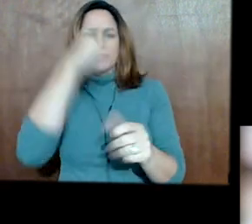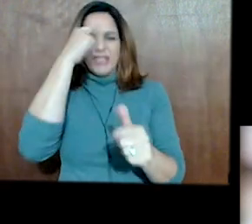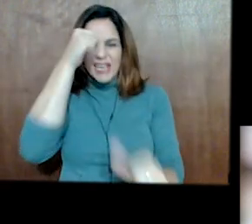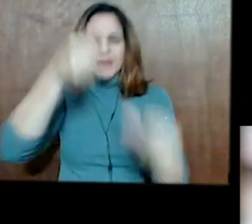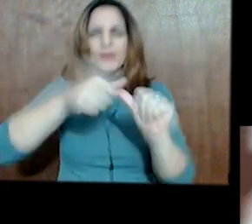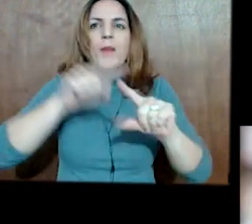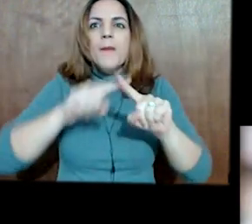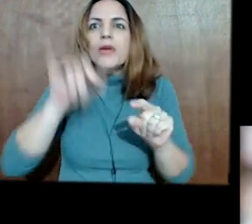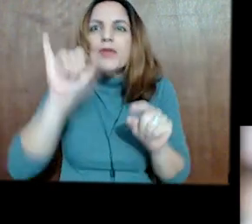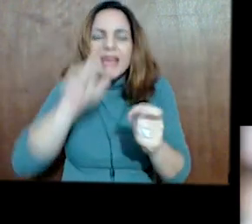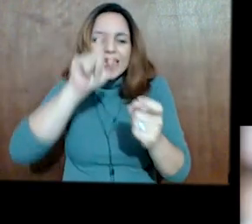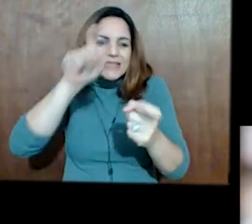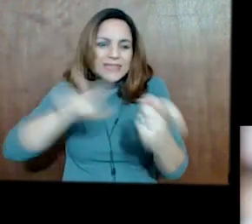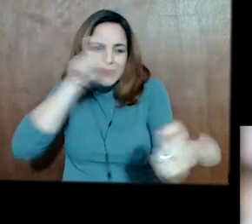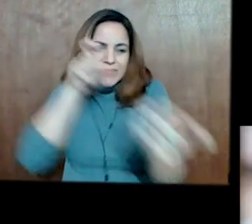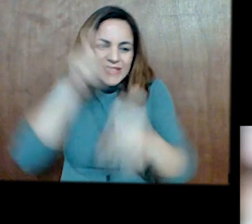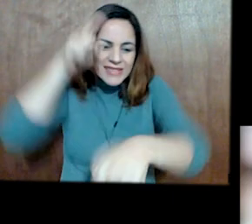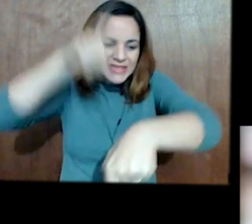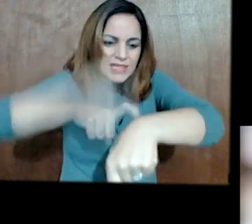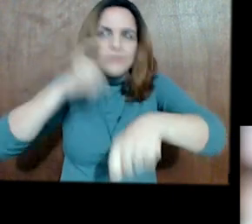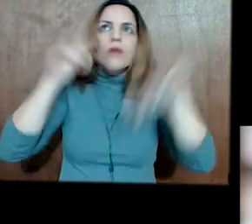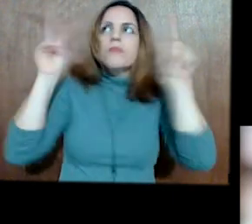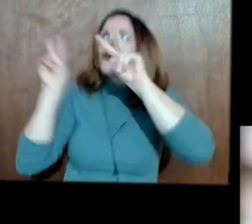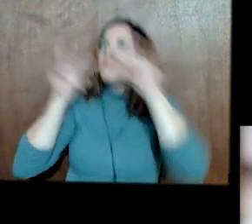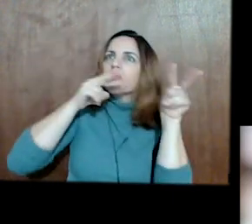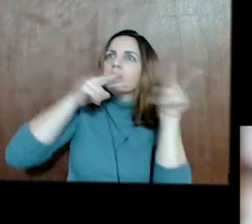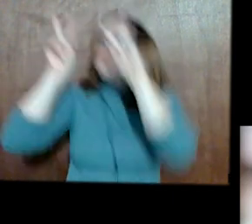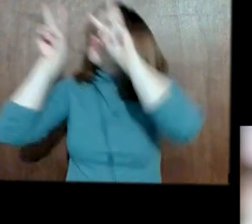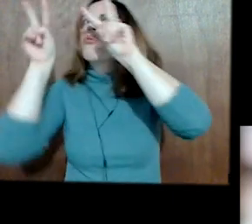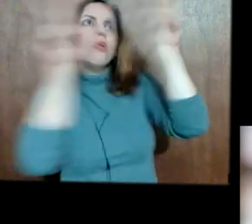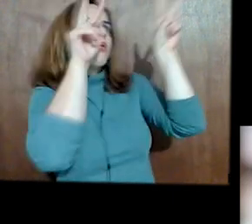I looked up and I saw the whole garden, Madison Square Garden, full.